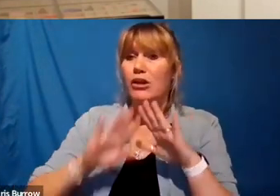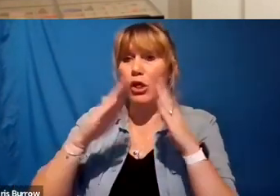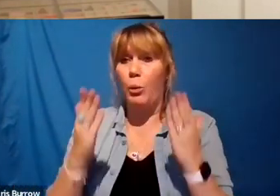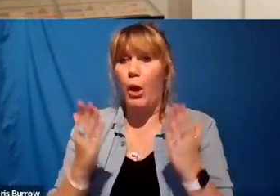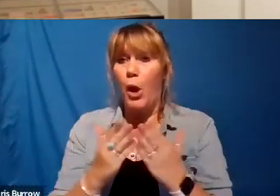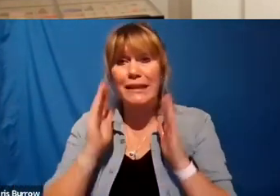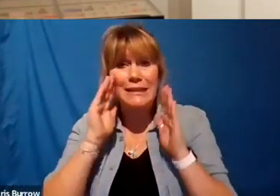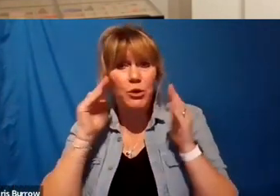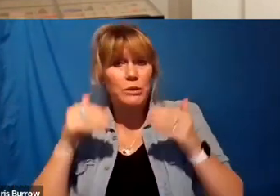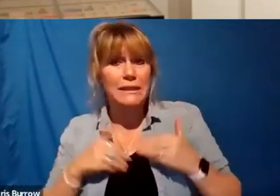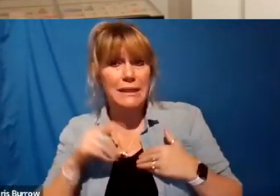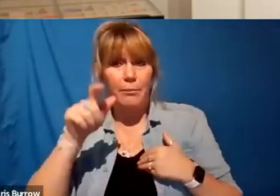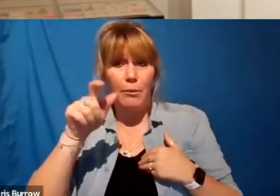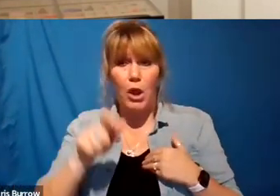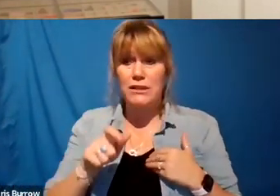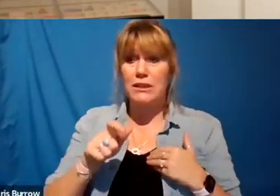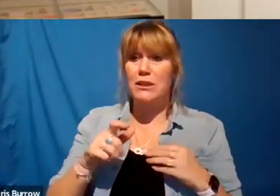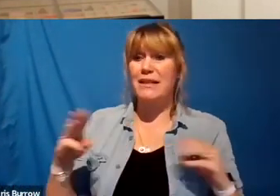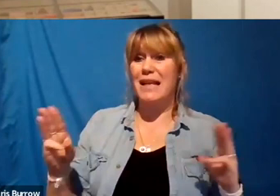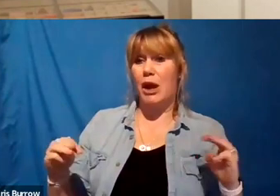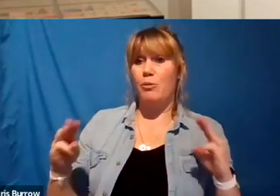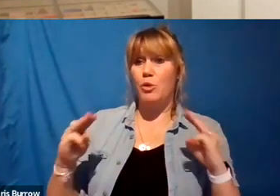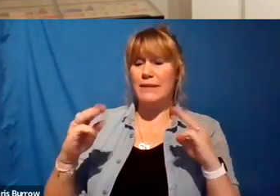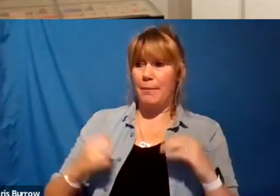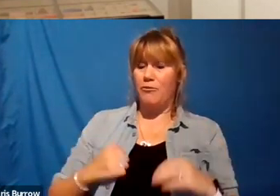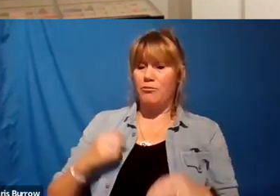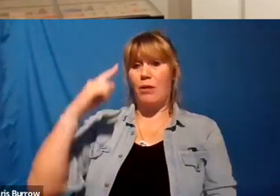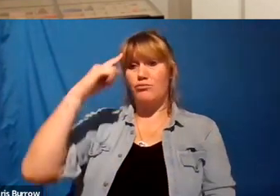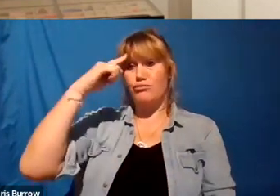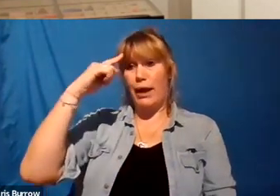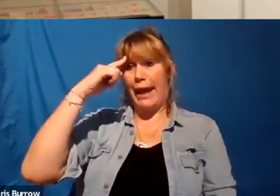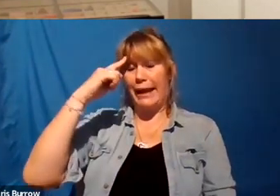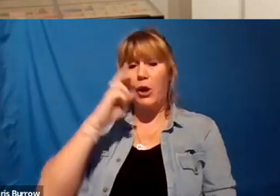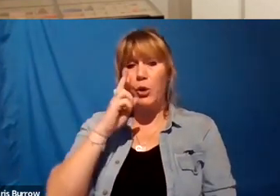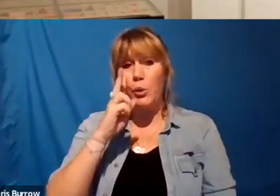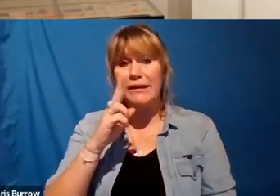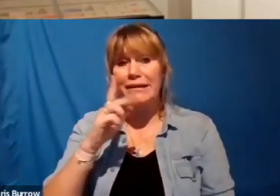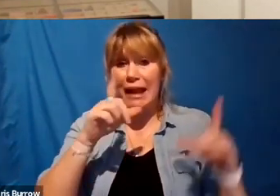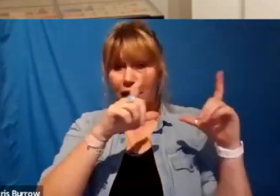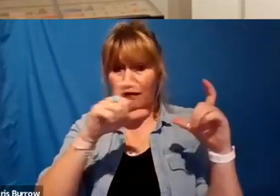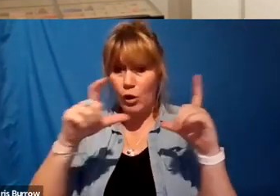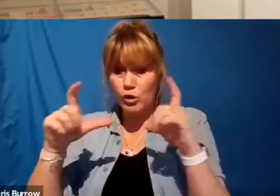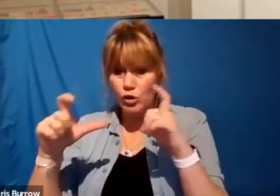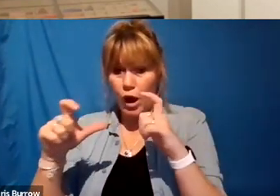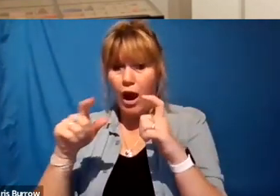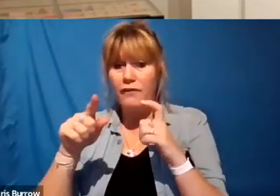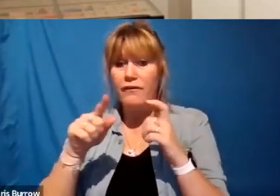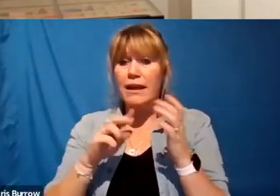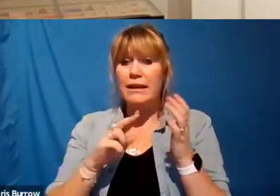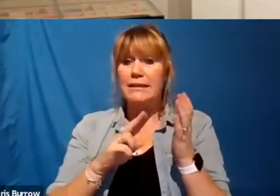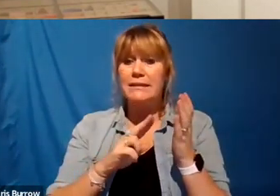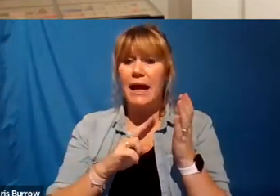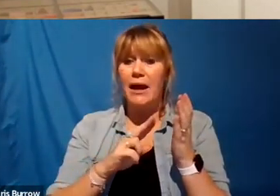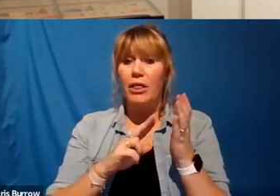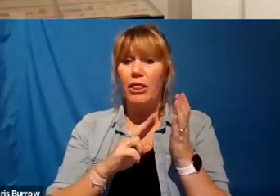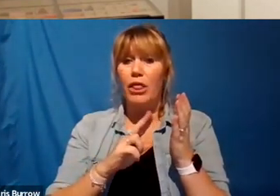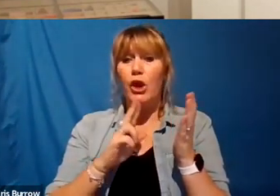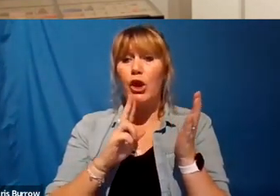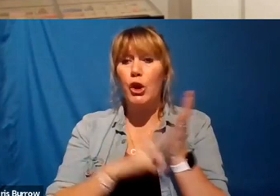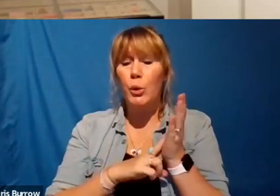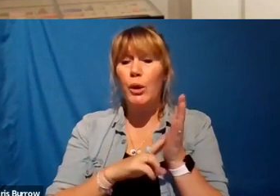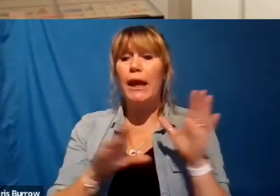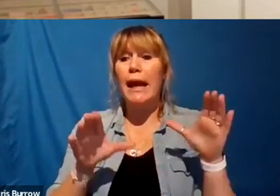of my brain. And the staging here in this photograph is at the Nuke Collective group exhibition